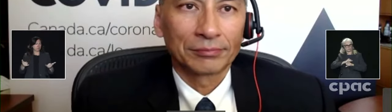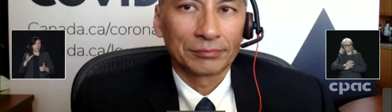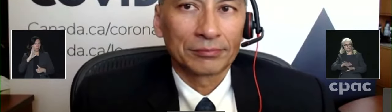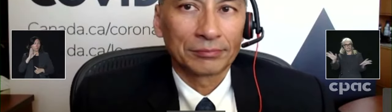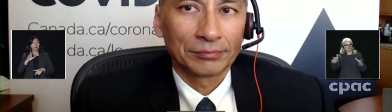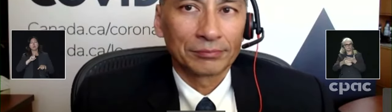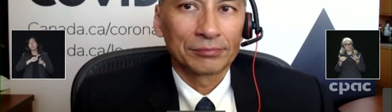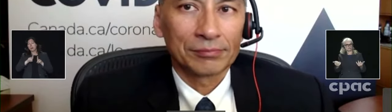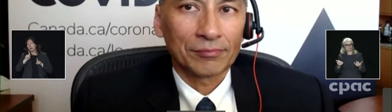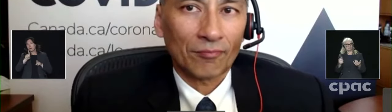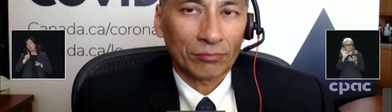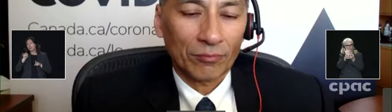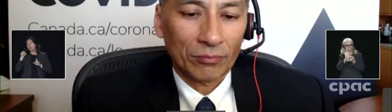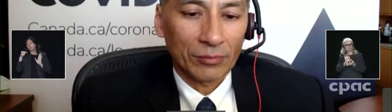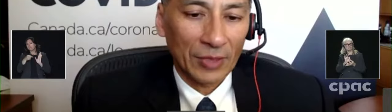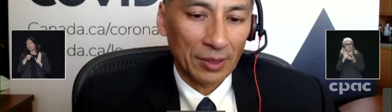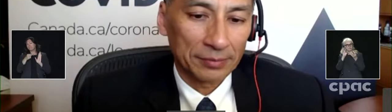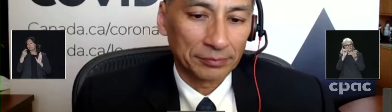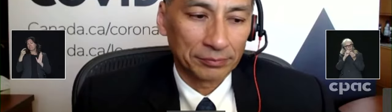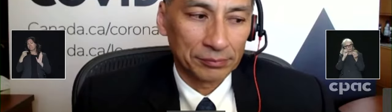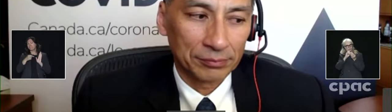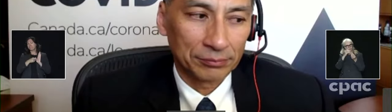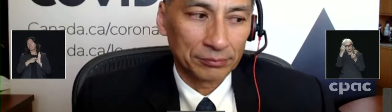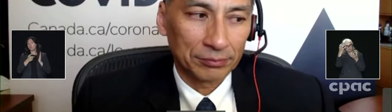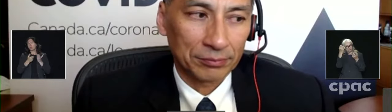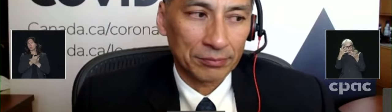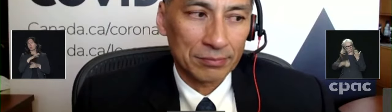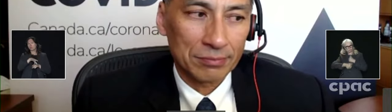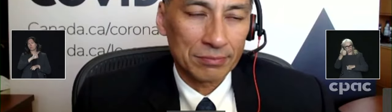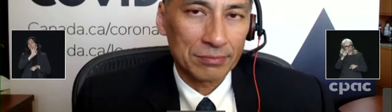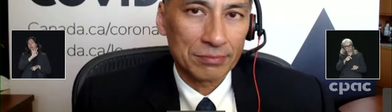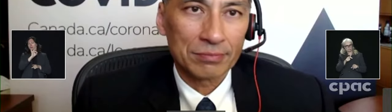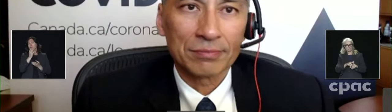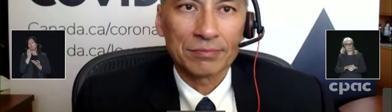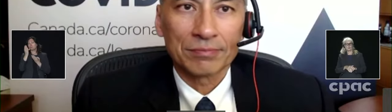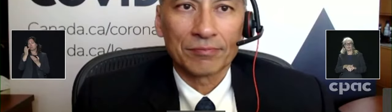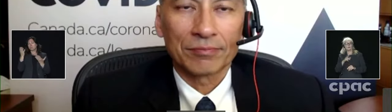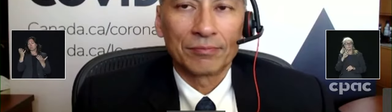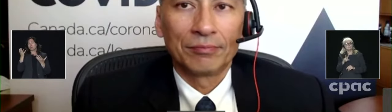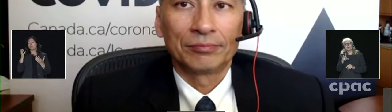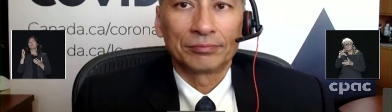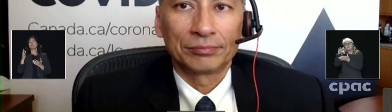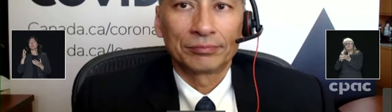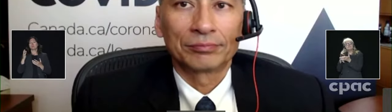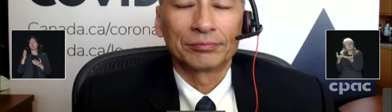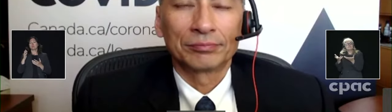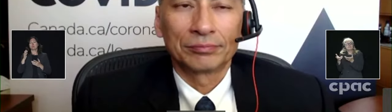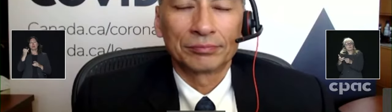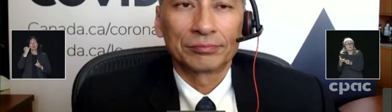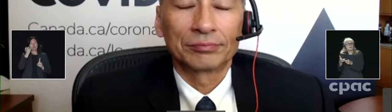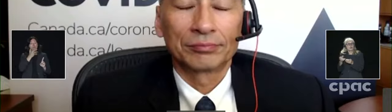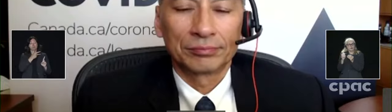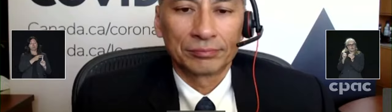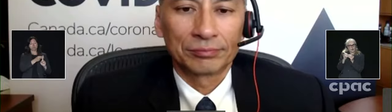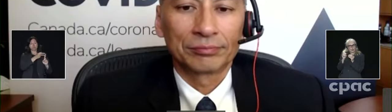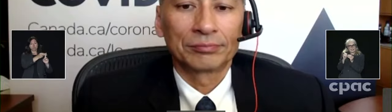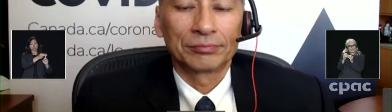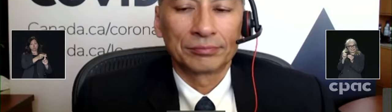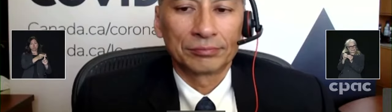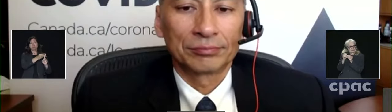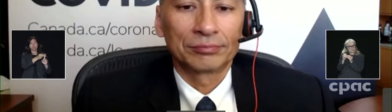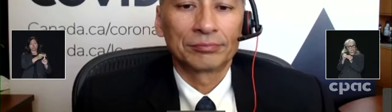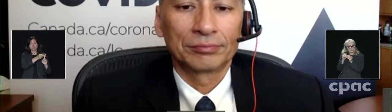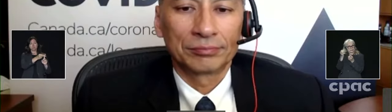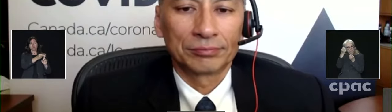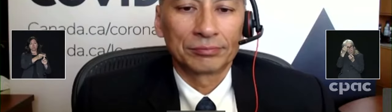But essentially, they're finding new data that suggests viral loads in vaccinated people who have